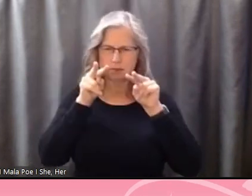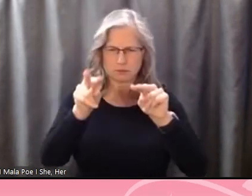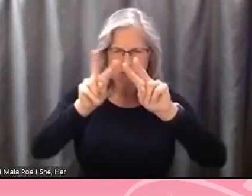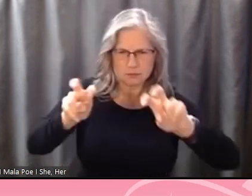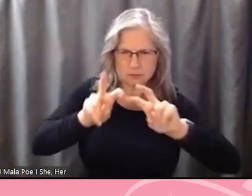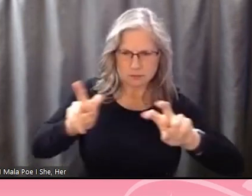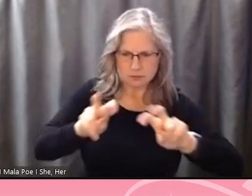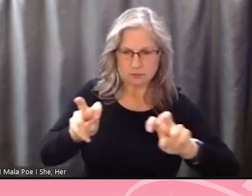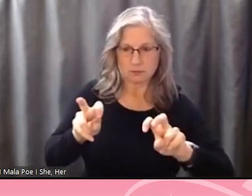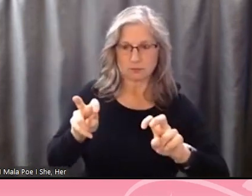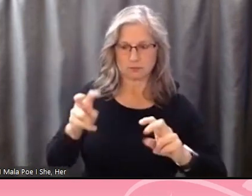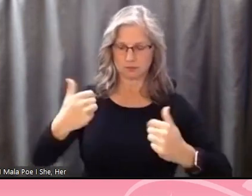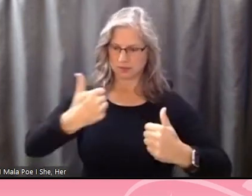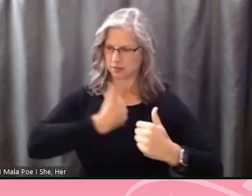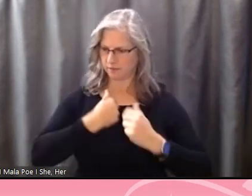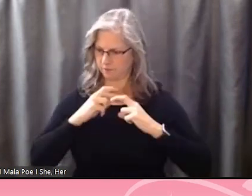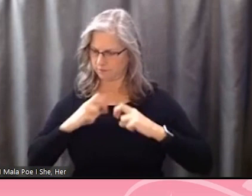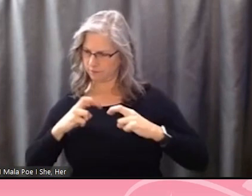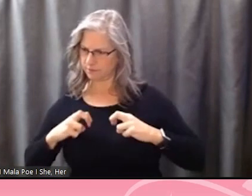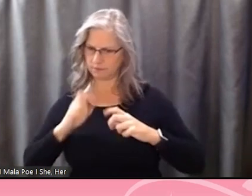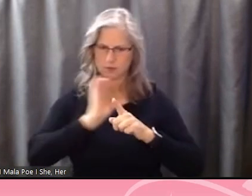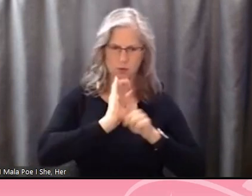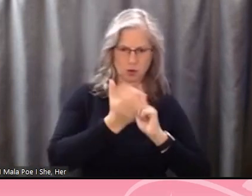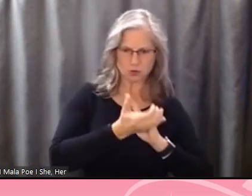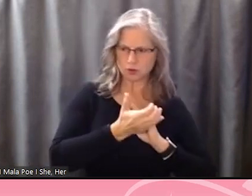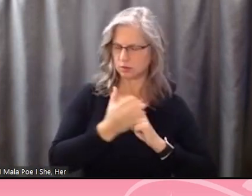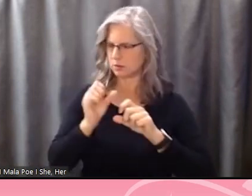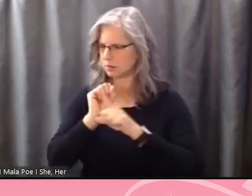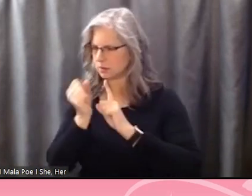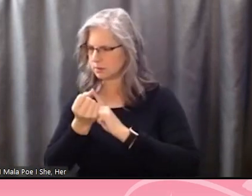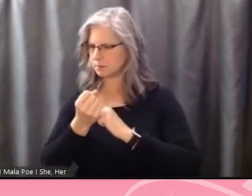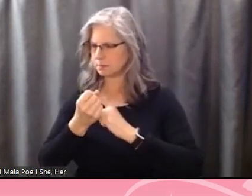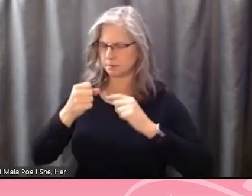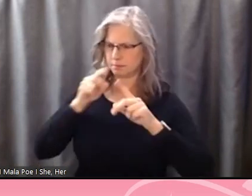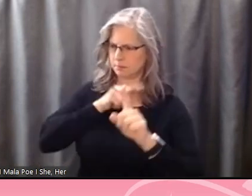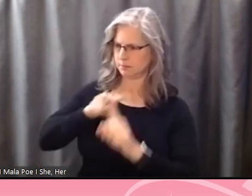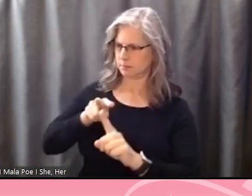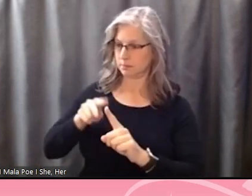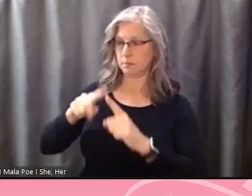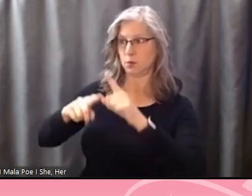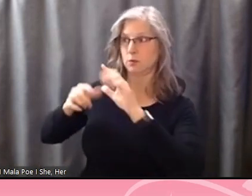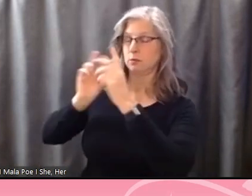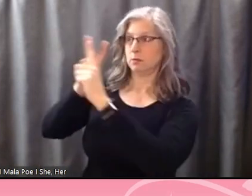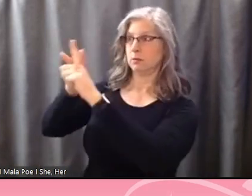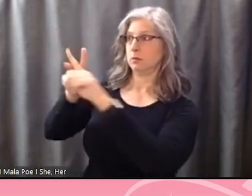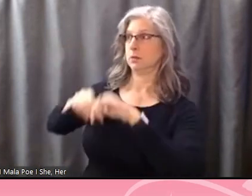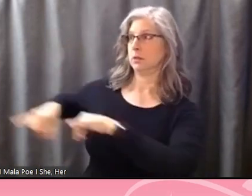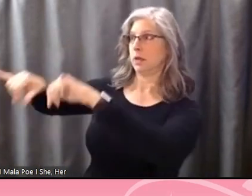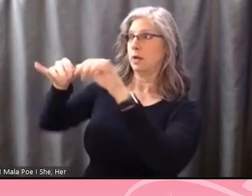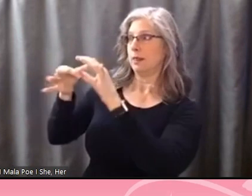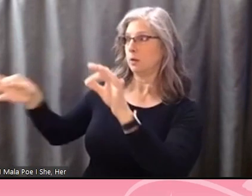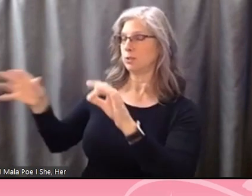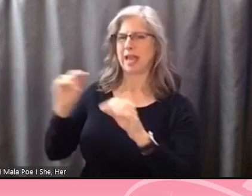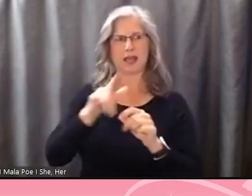their own sociocultural and sociopolitical perspective with respect to the standardized language and the language of